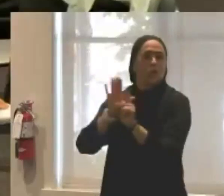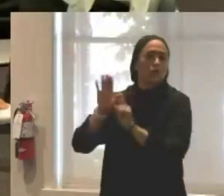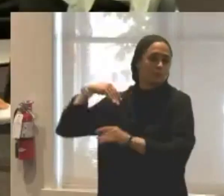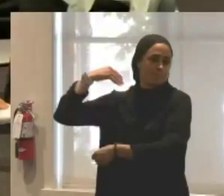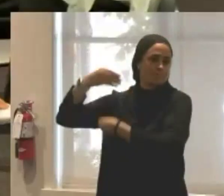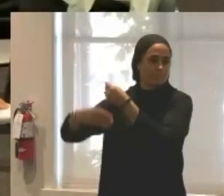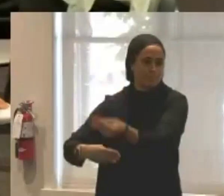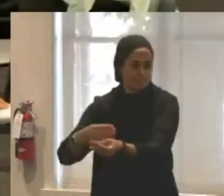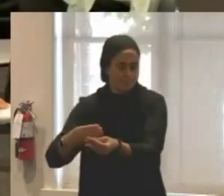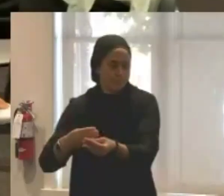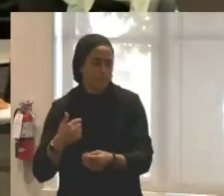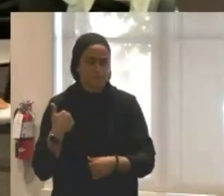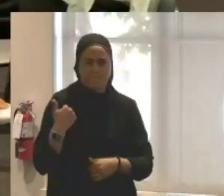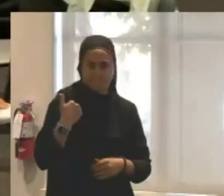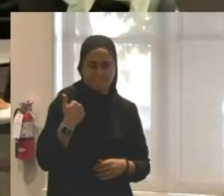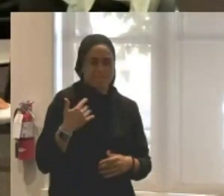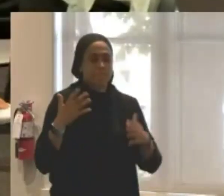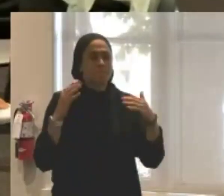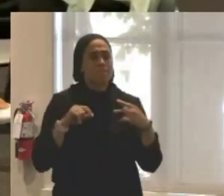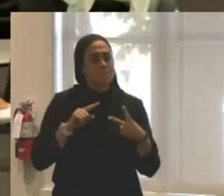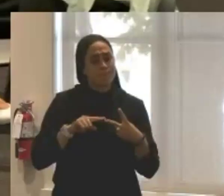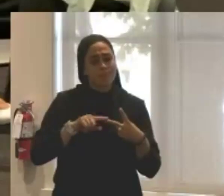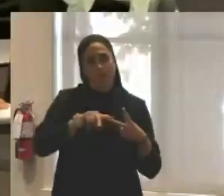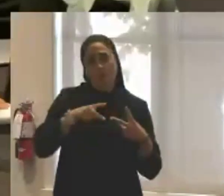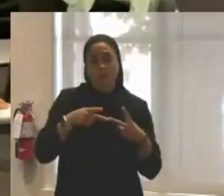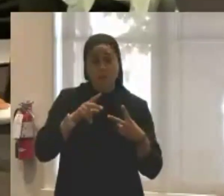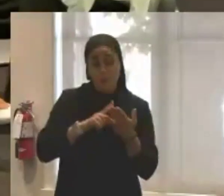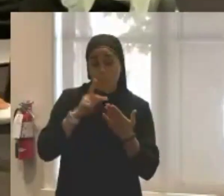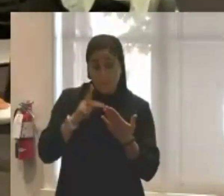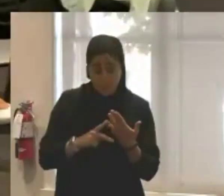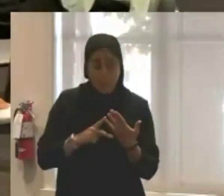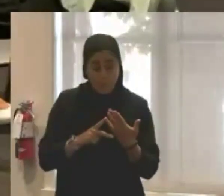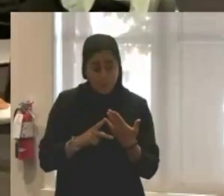heritage. And I think the second is, you know,